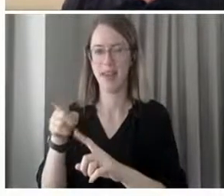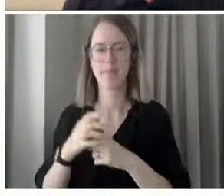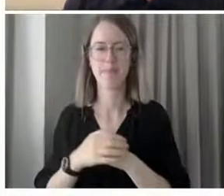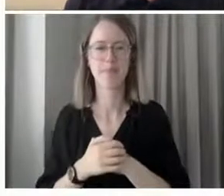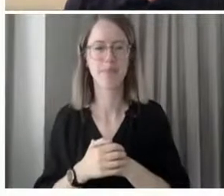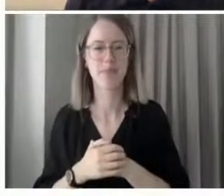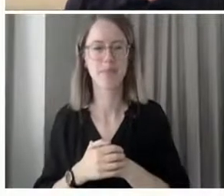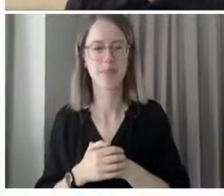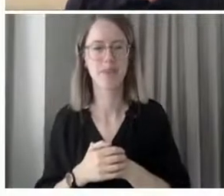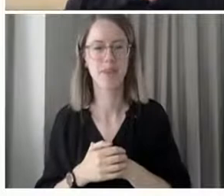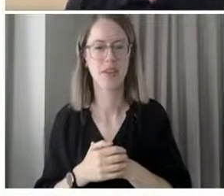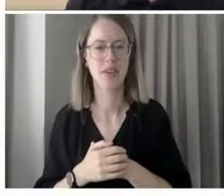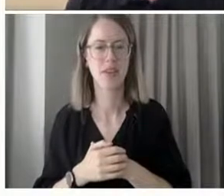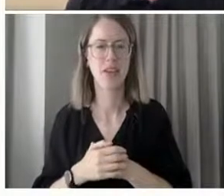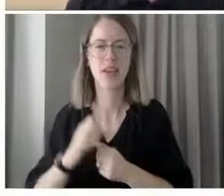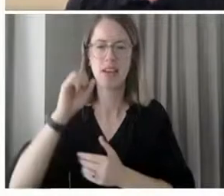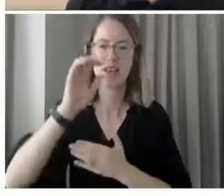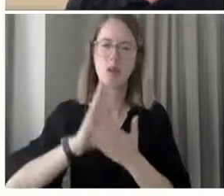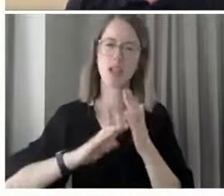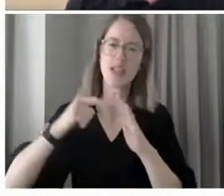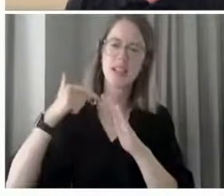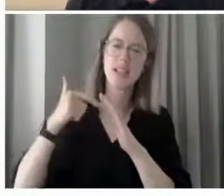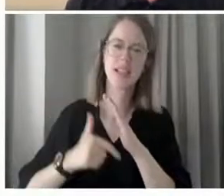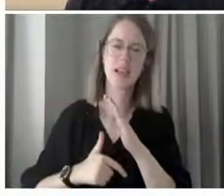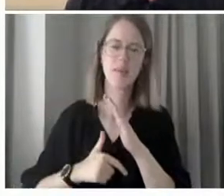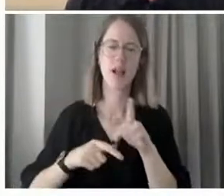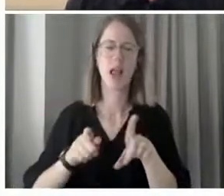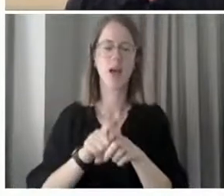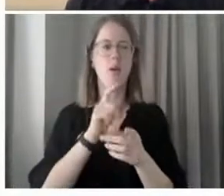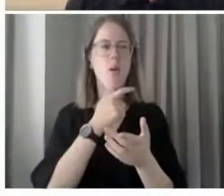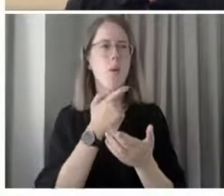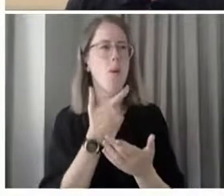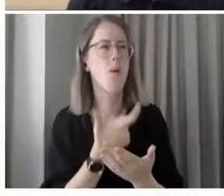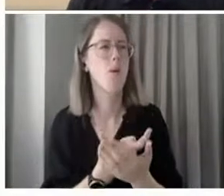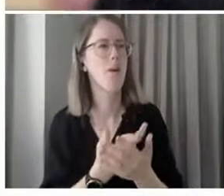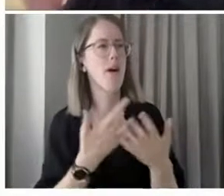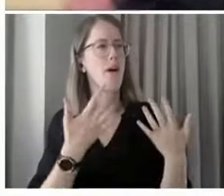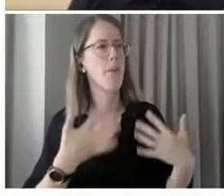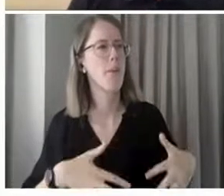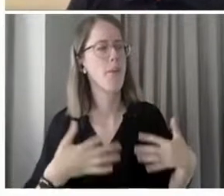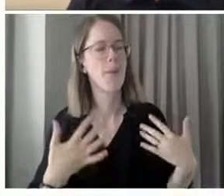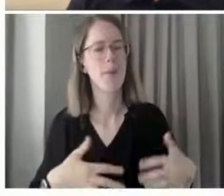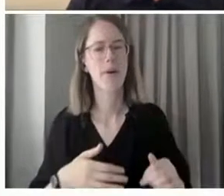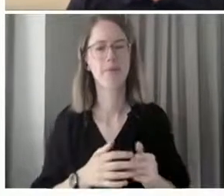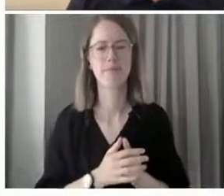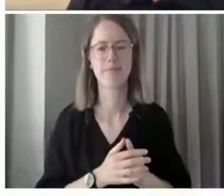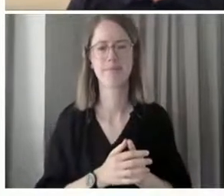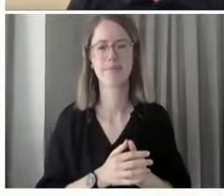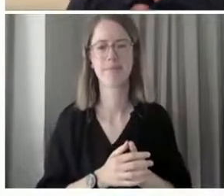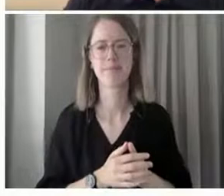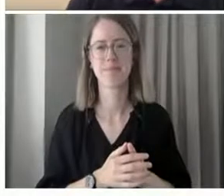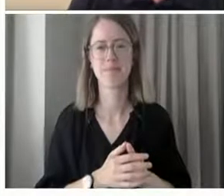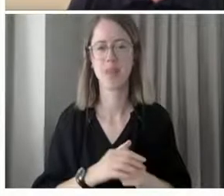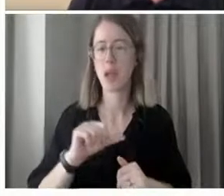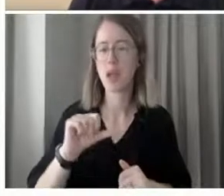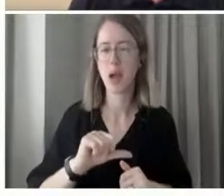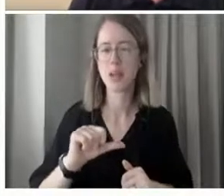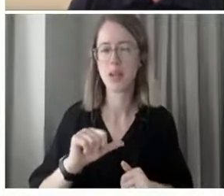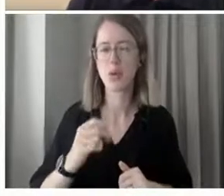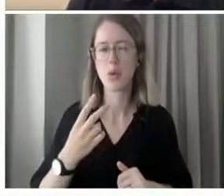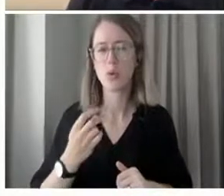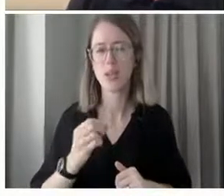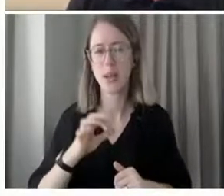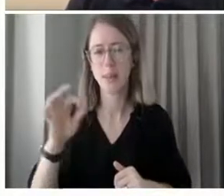Experiencing a deep sense of awe and wonder. Again, I think it's like 19 or 20% plays